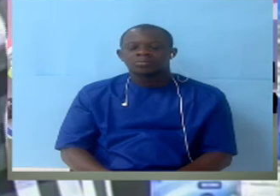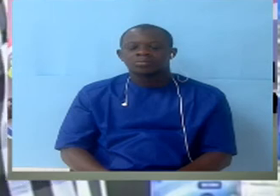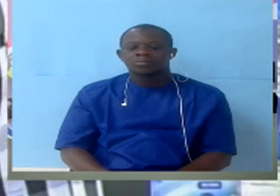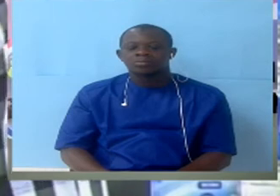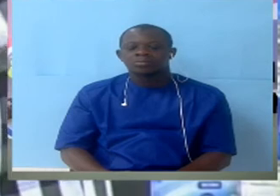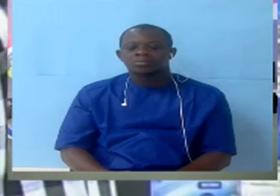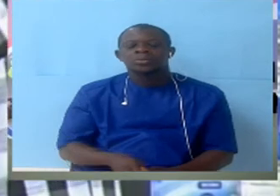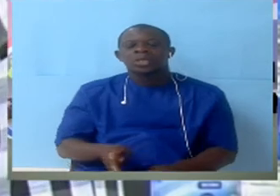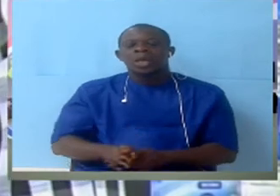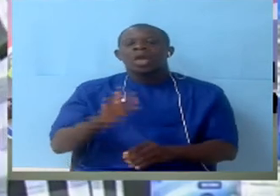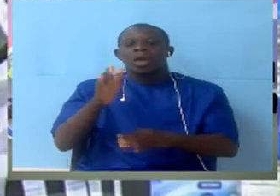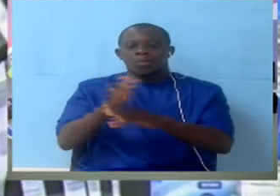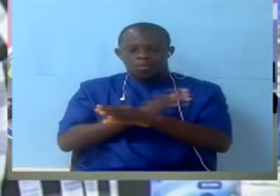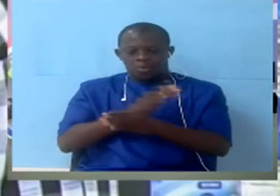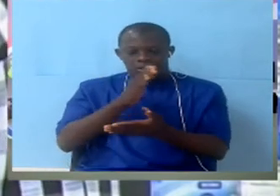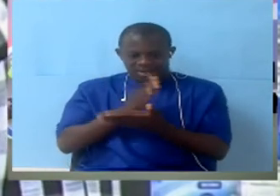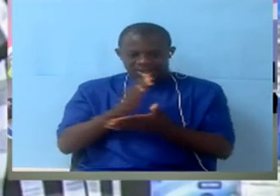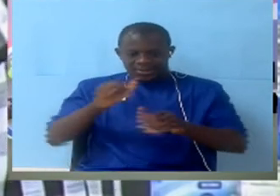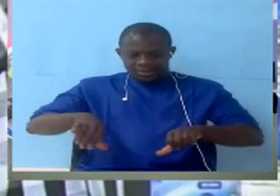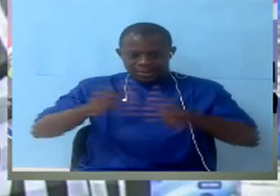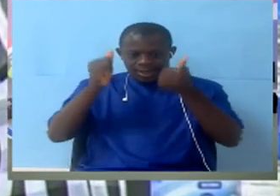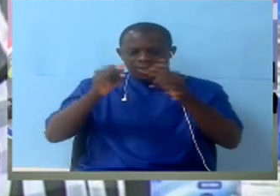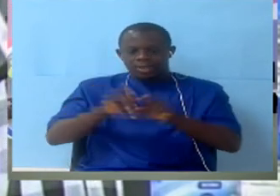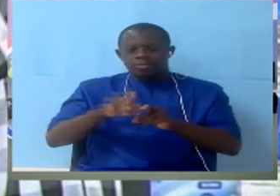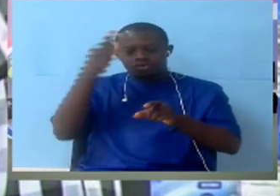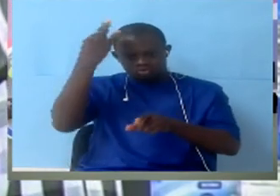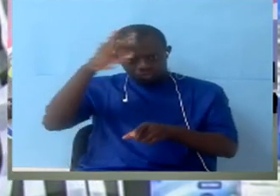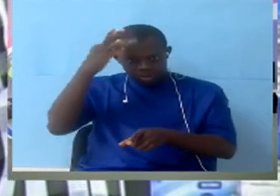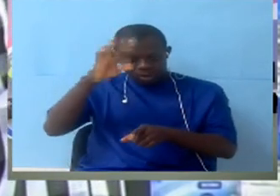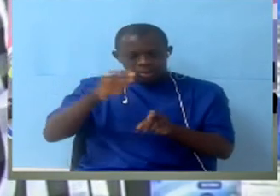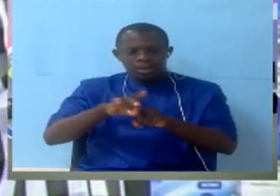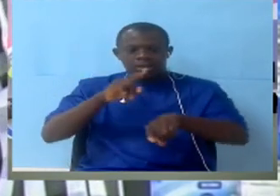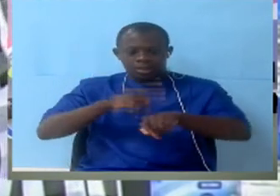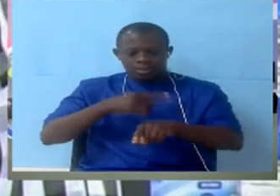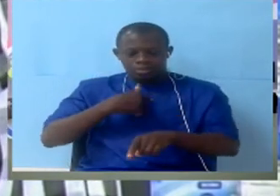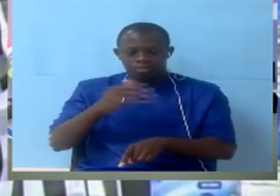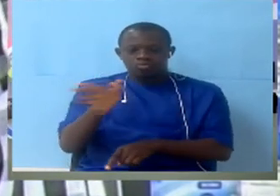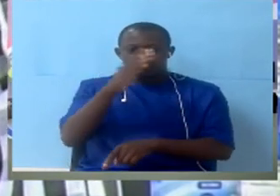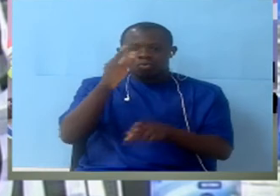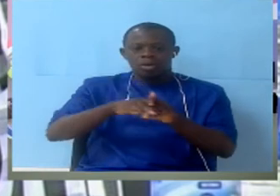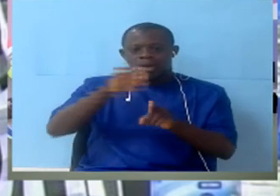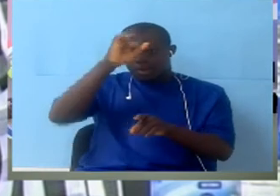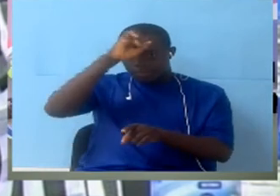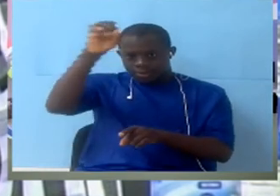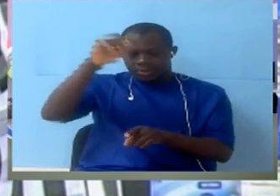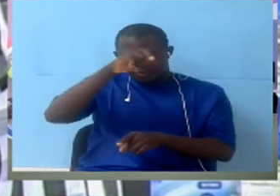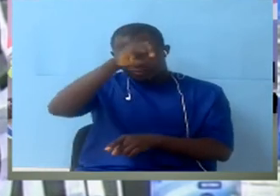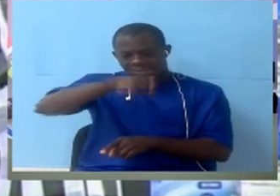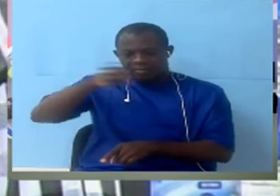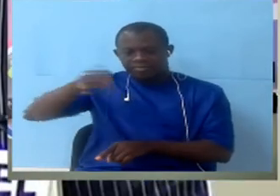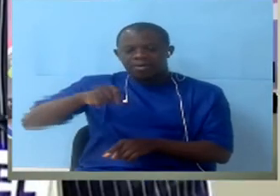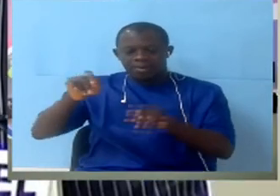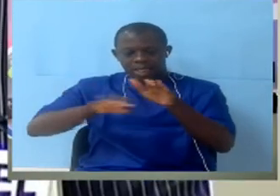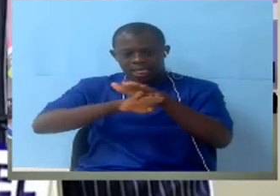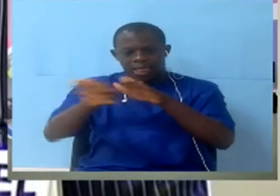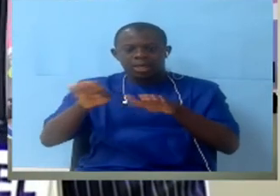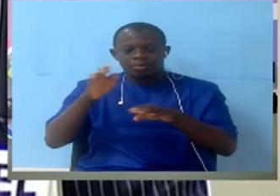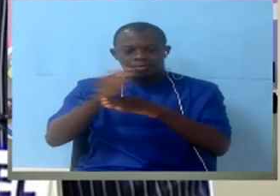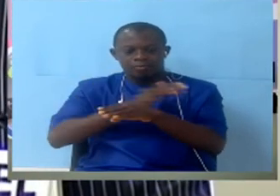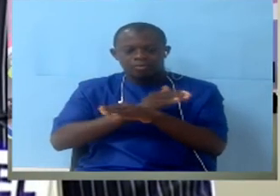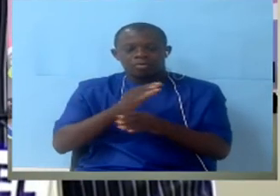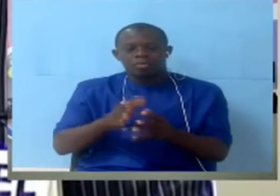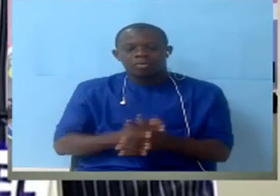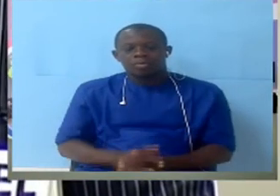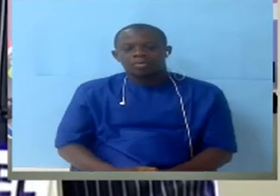classes start. Before the start of the classes, that was the time when I was going to the president's farm at Farato. Were you but still going